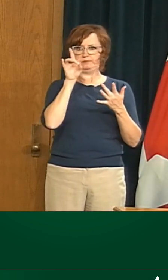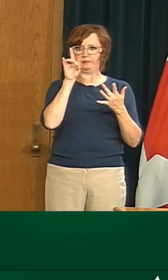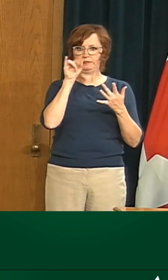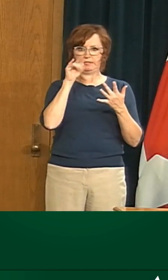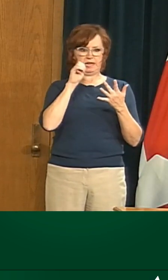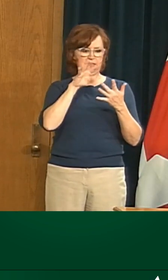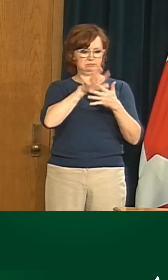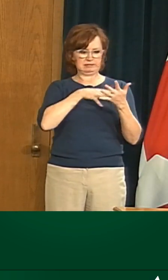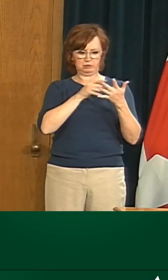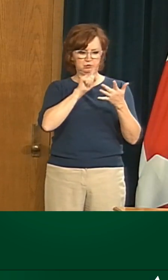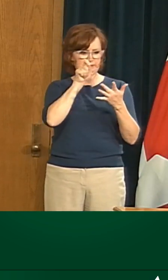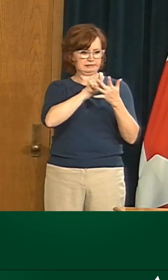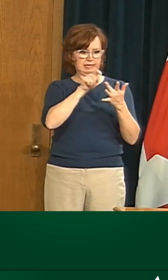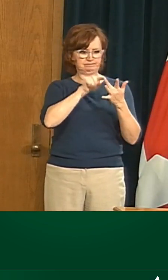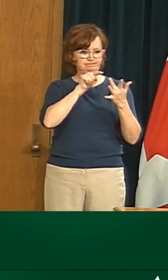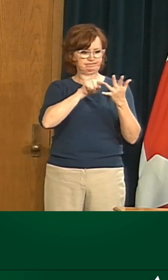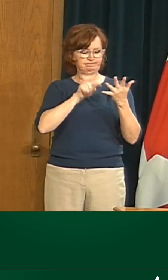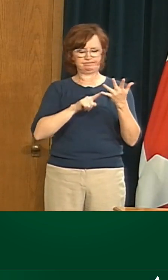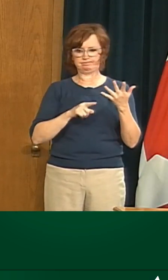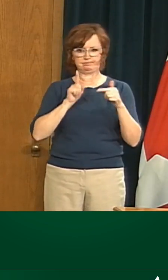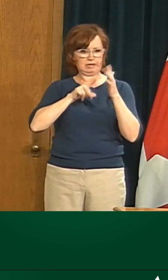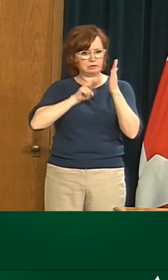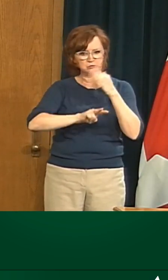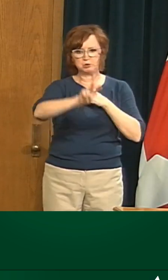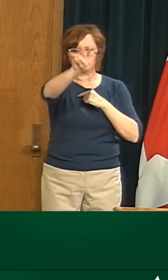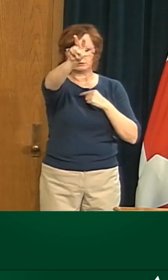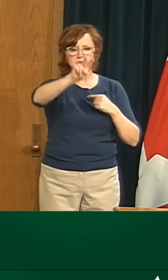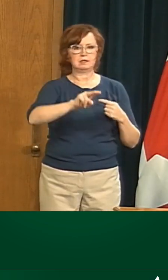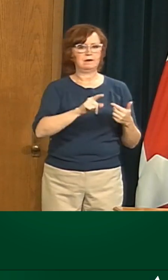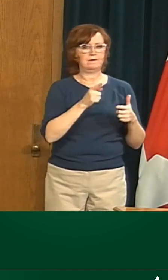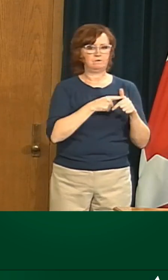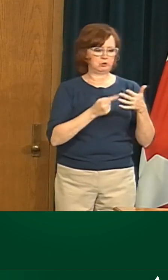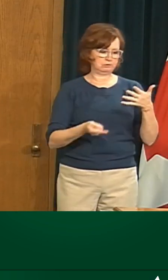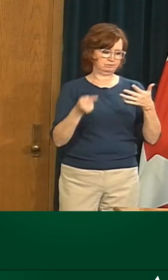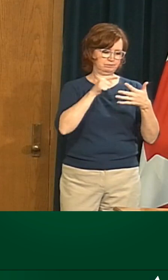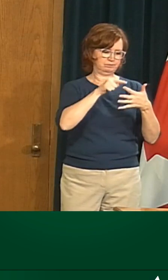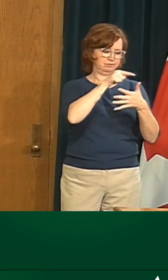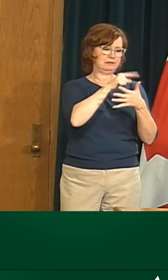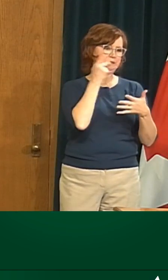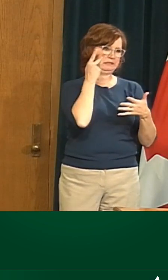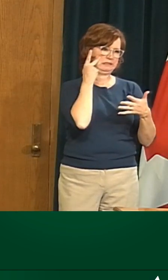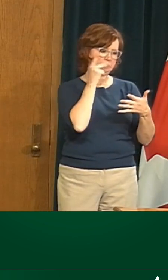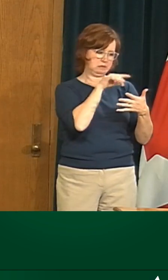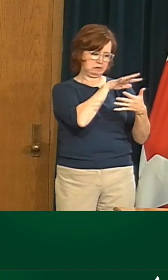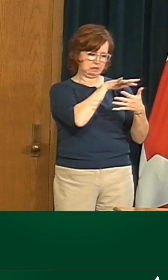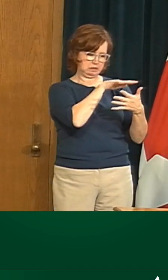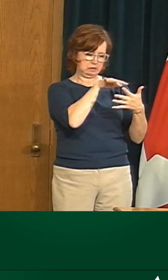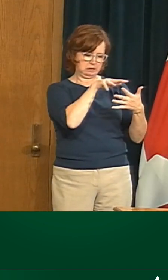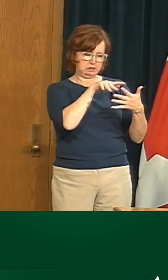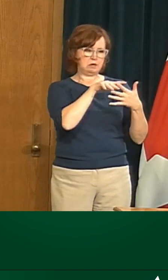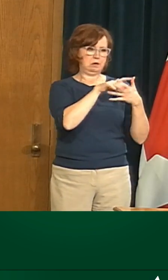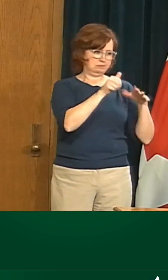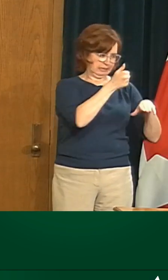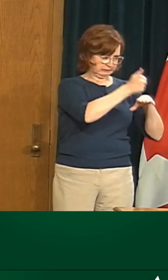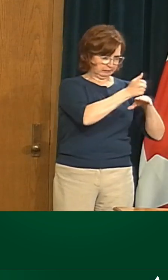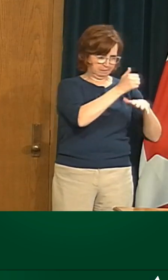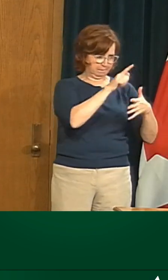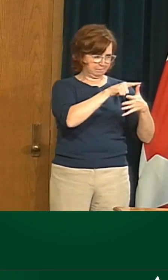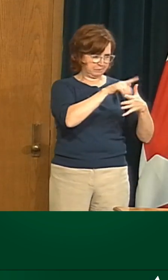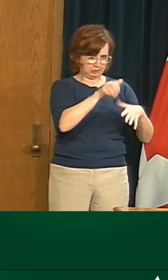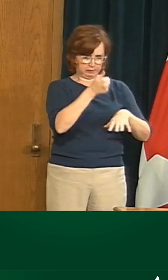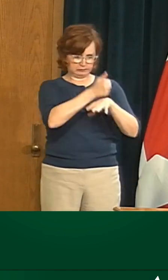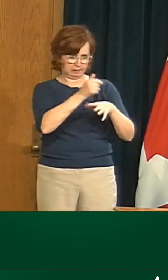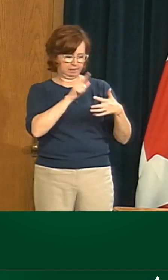those dates would be determined as per the results that we see with the implementation of phase 1 and 2. If we start